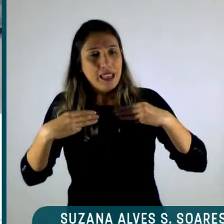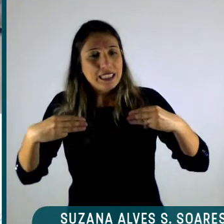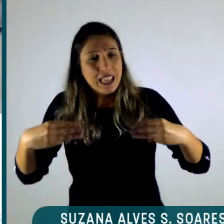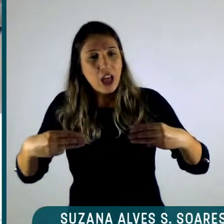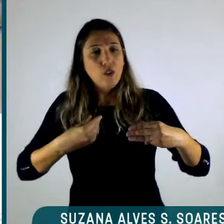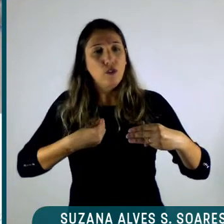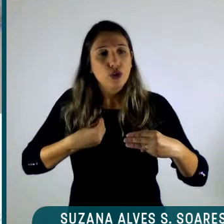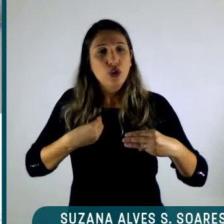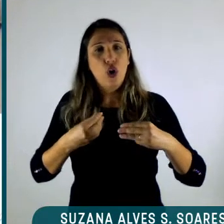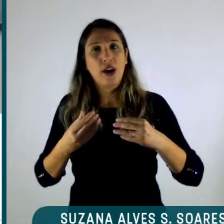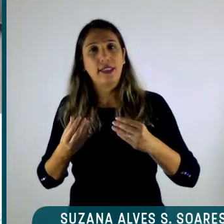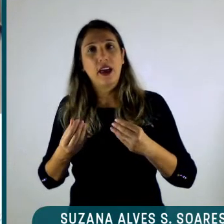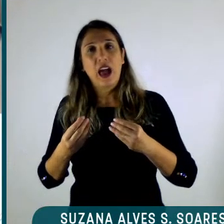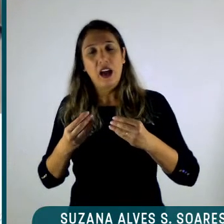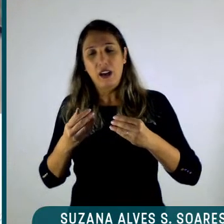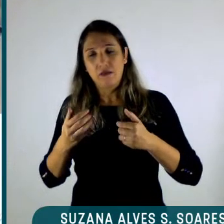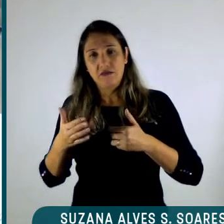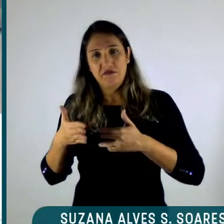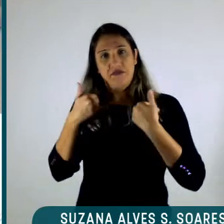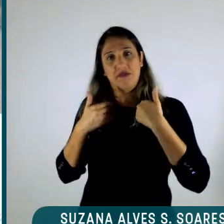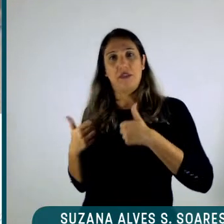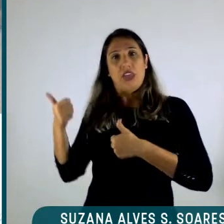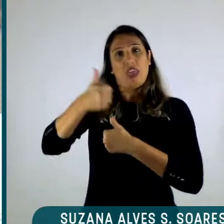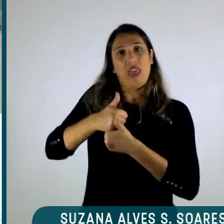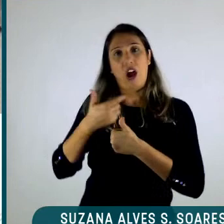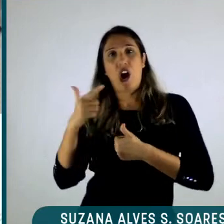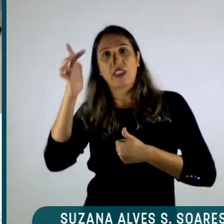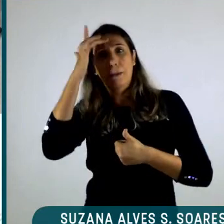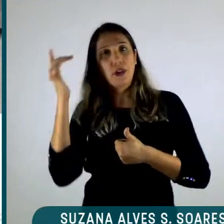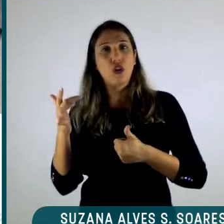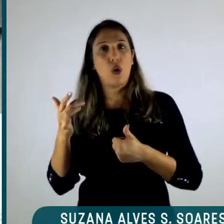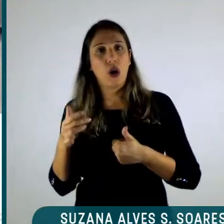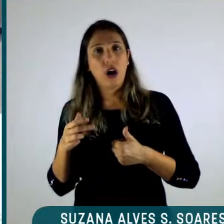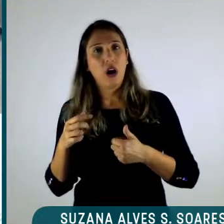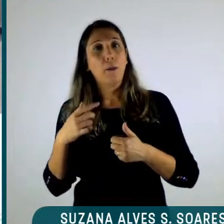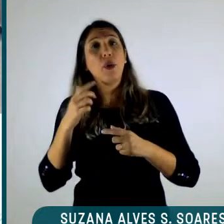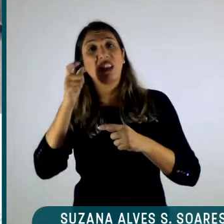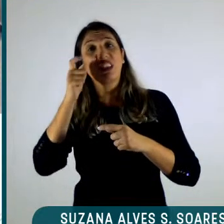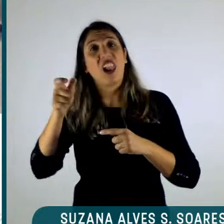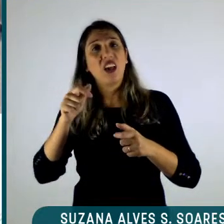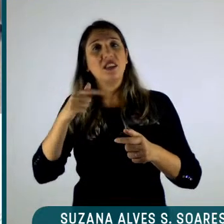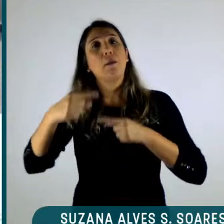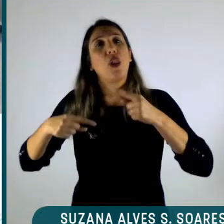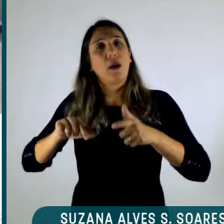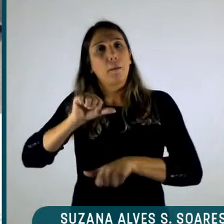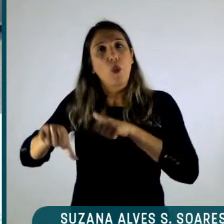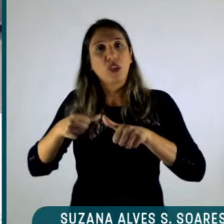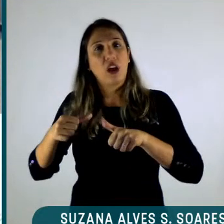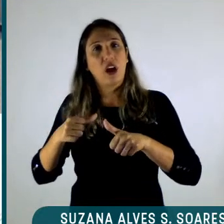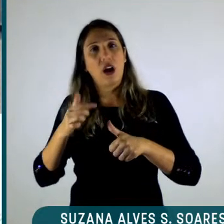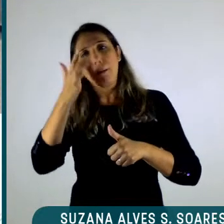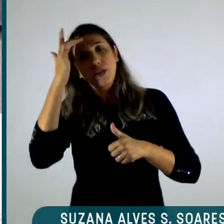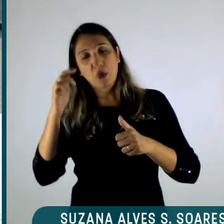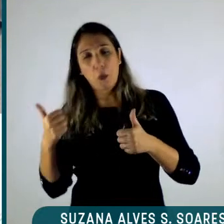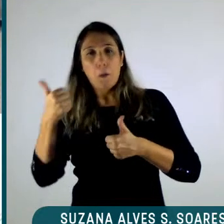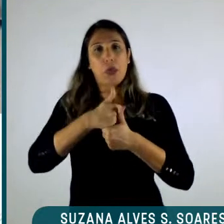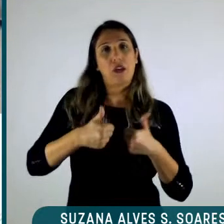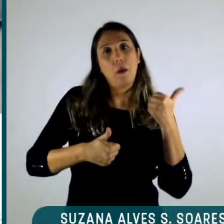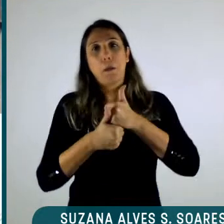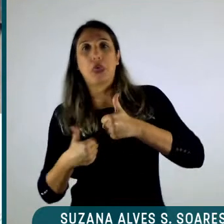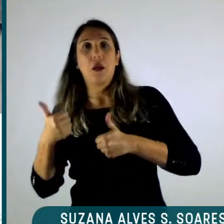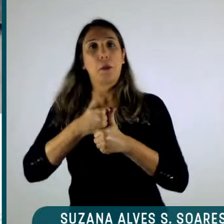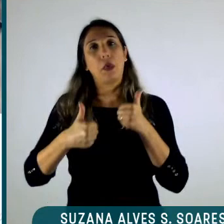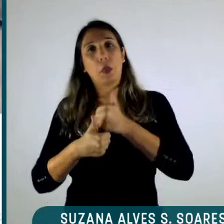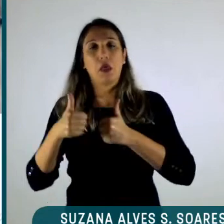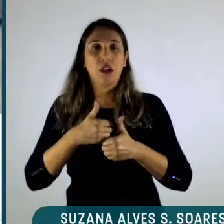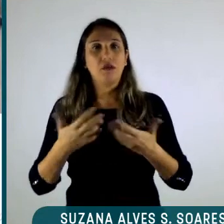start understanding what the ministry is like, you have to give it to someone else from another political party because the political interests